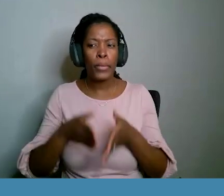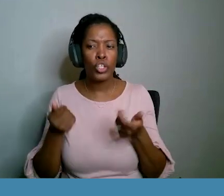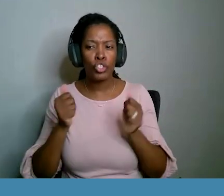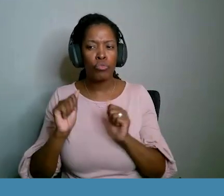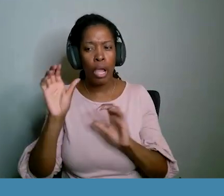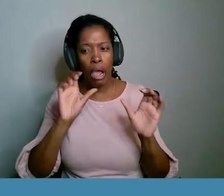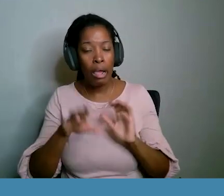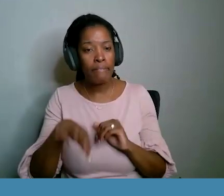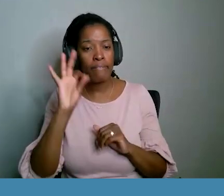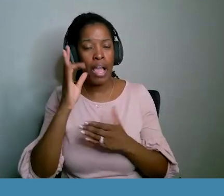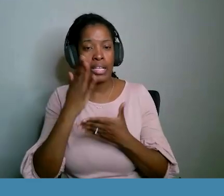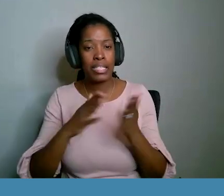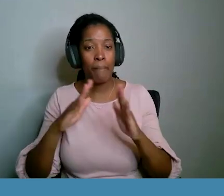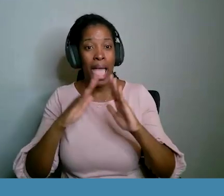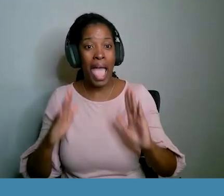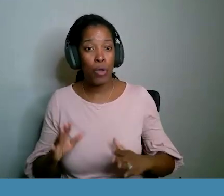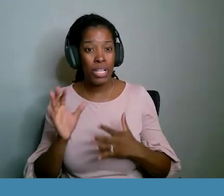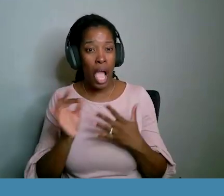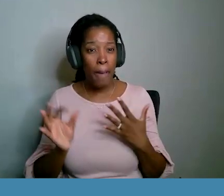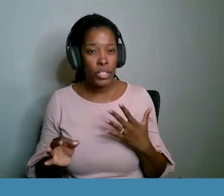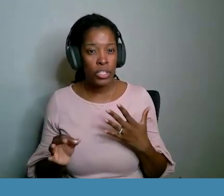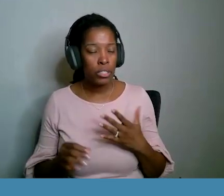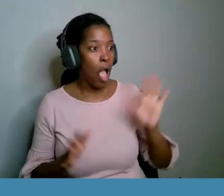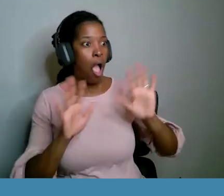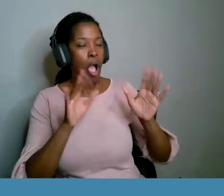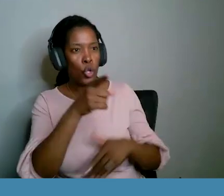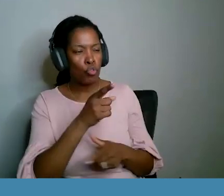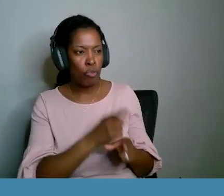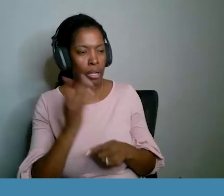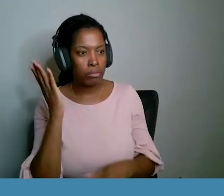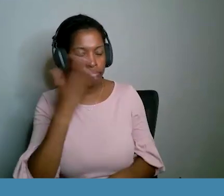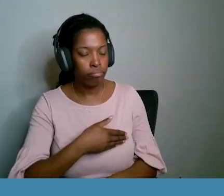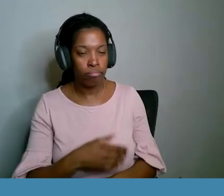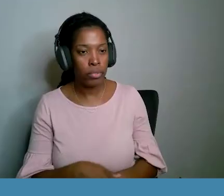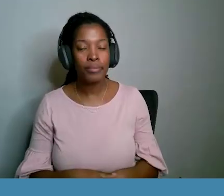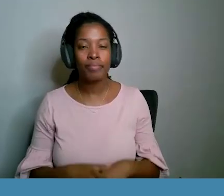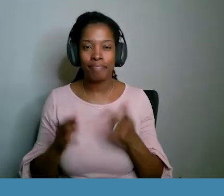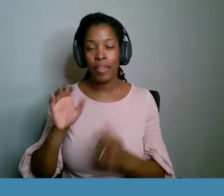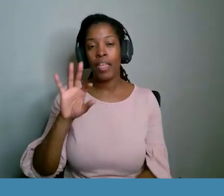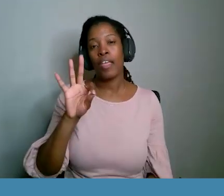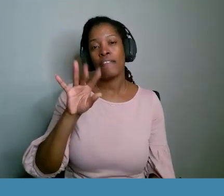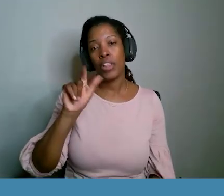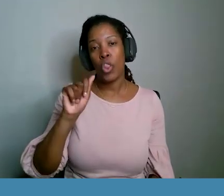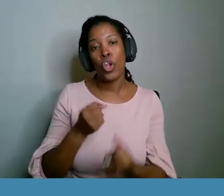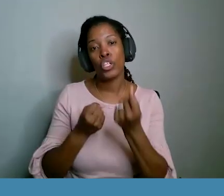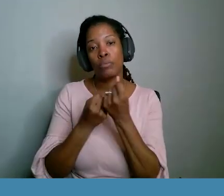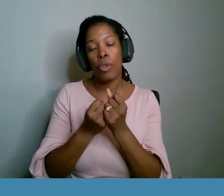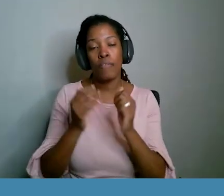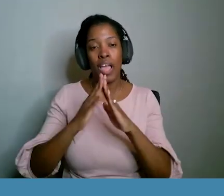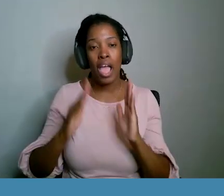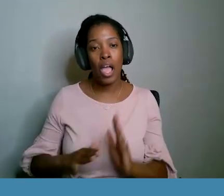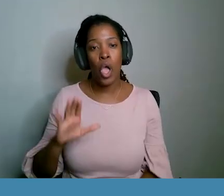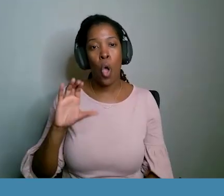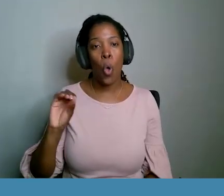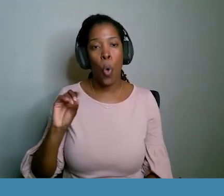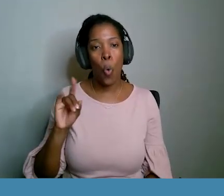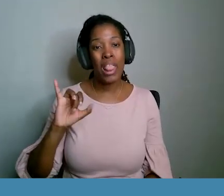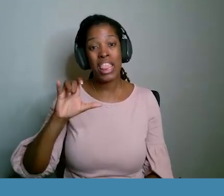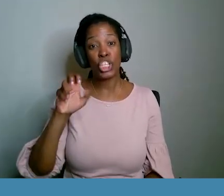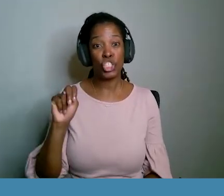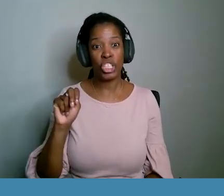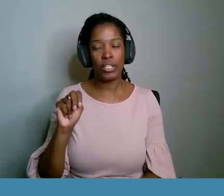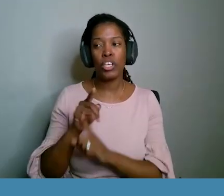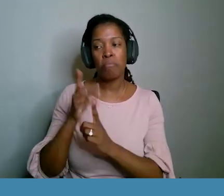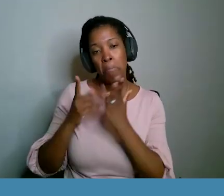housing options. Yes, So I'm sorry. You're right. There's the Florida Supportive Housing Coalition. You might want to check them